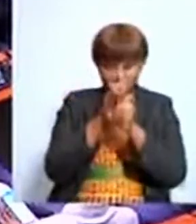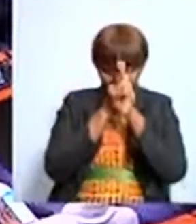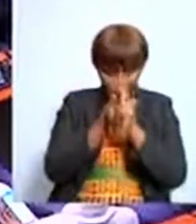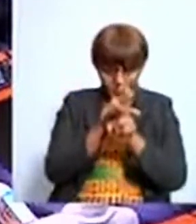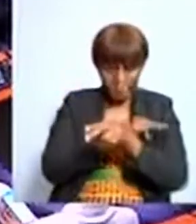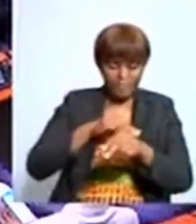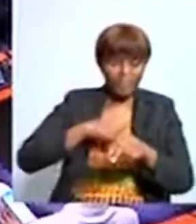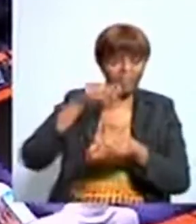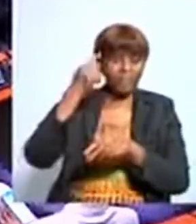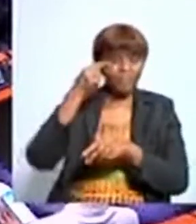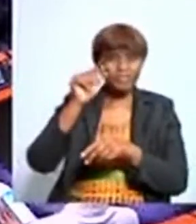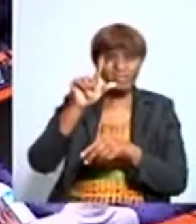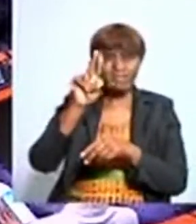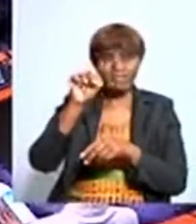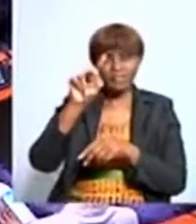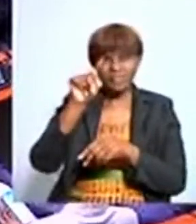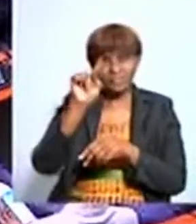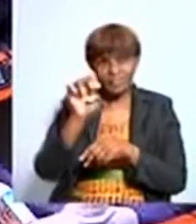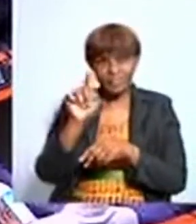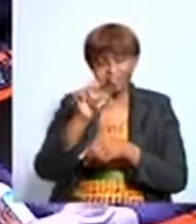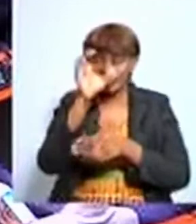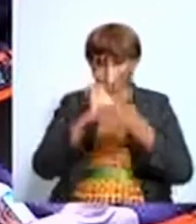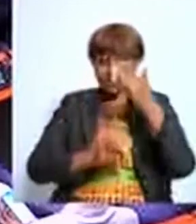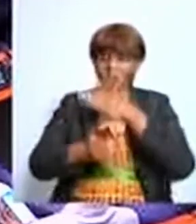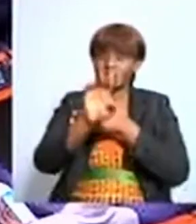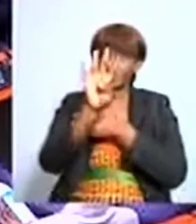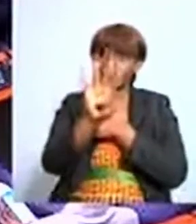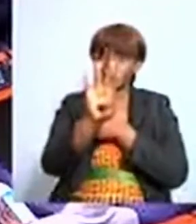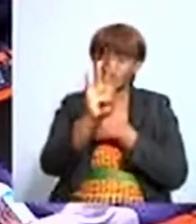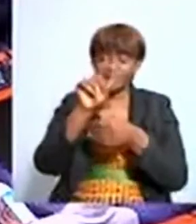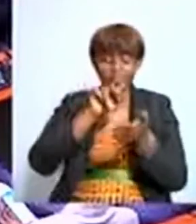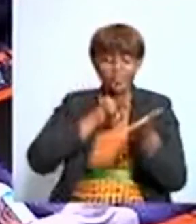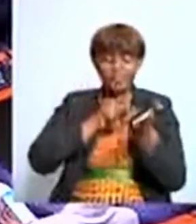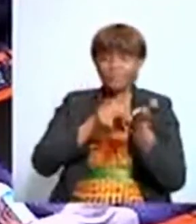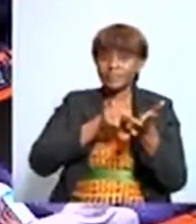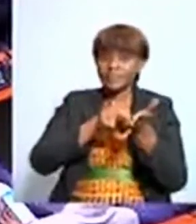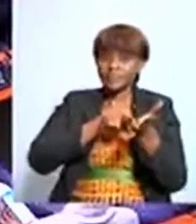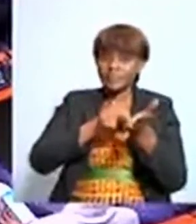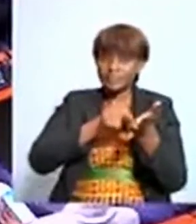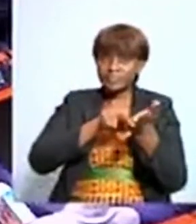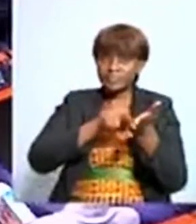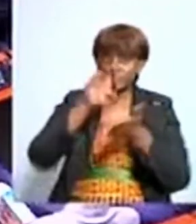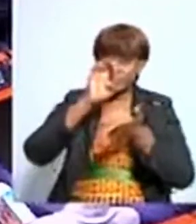Clause 4 by the deletion of, in the